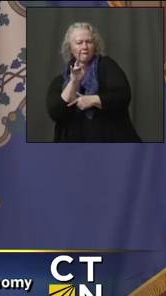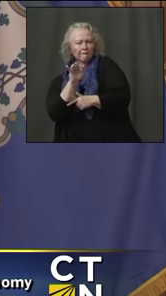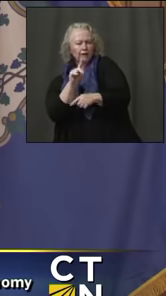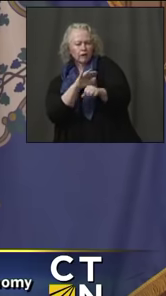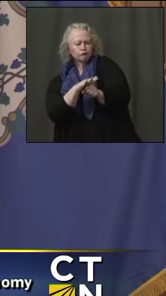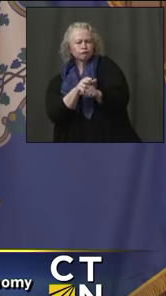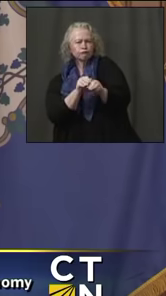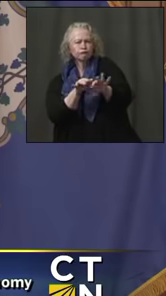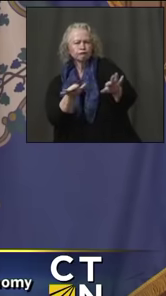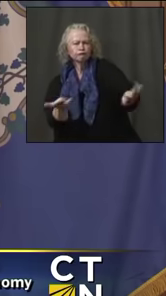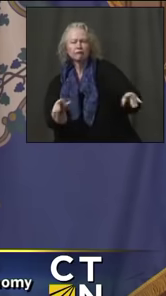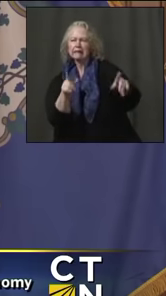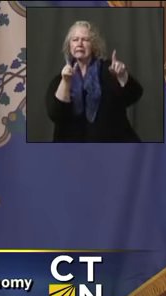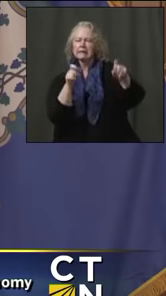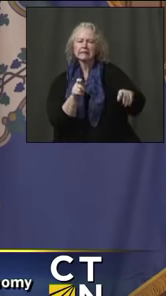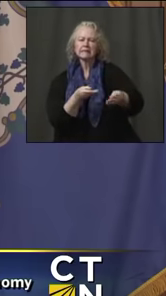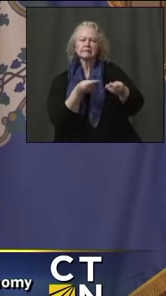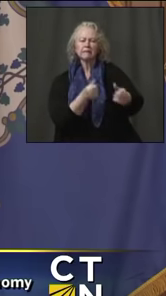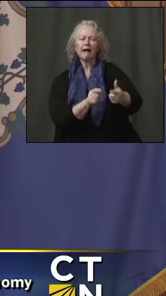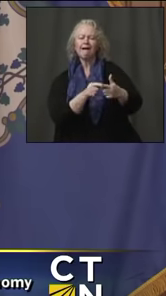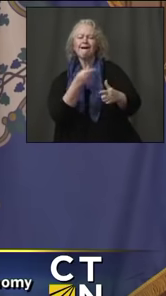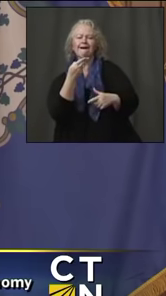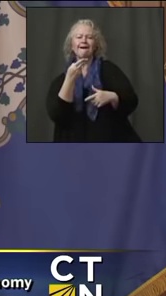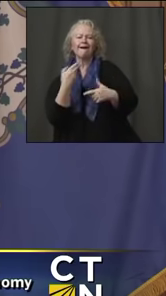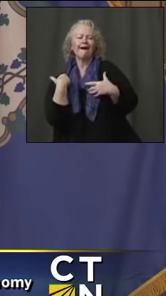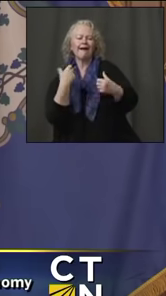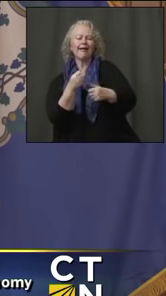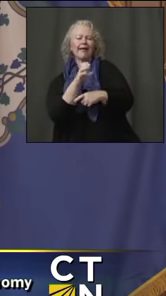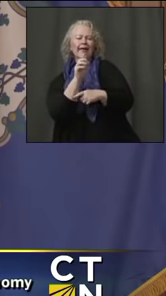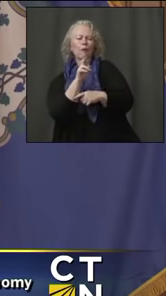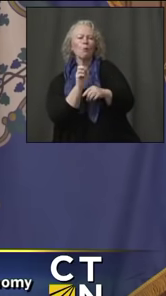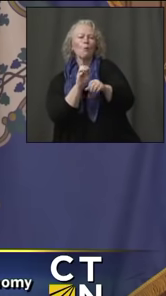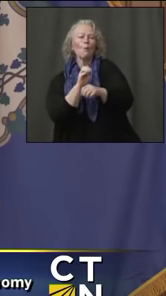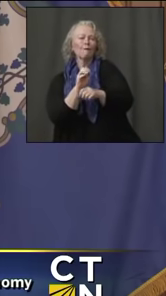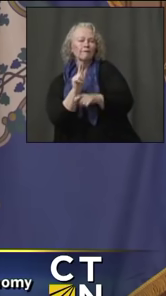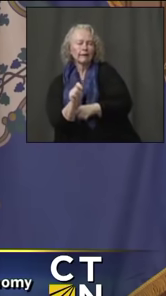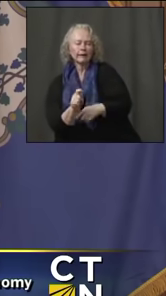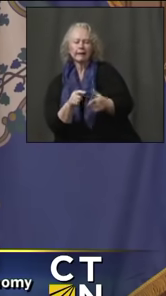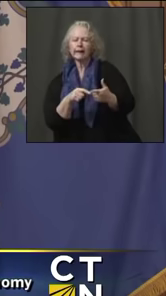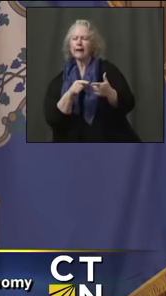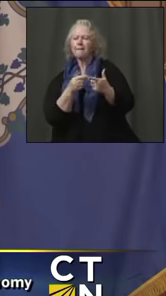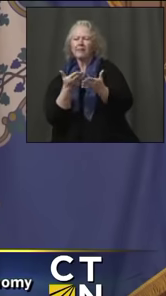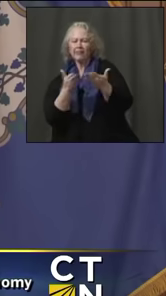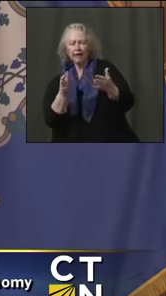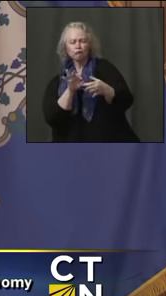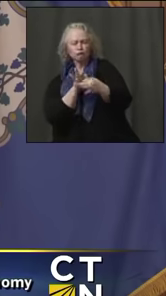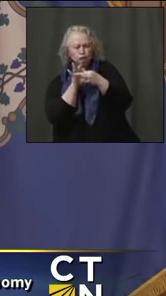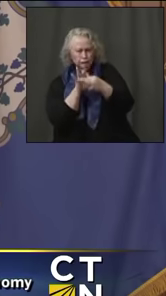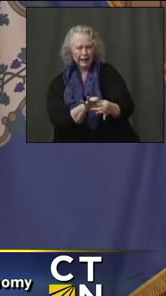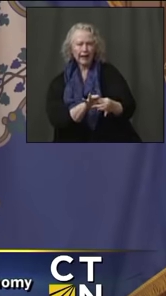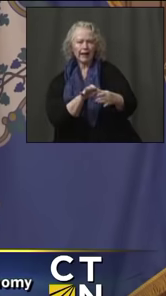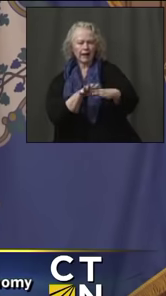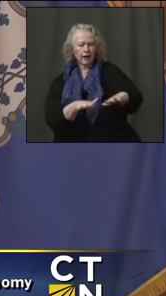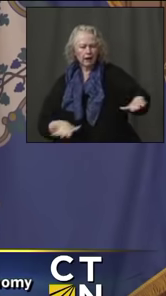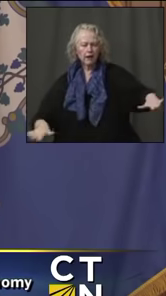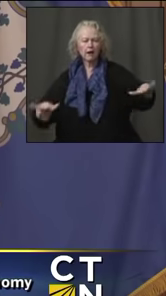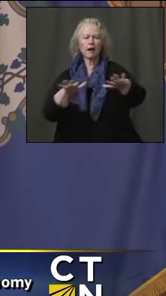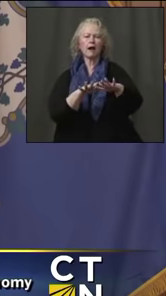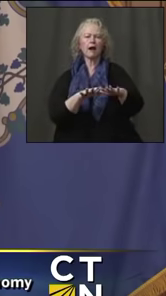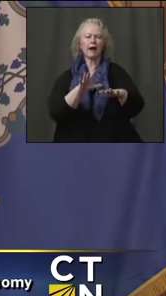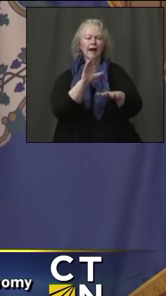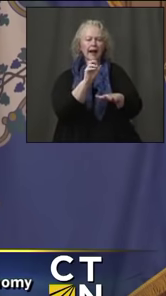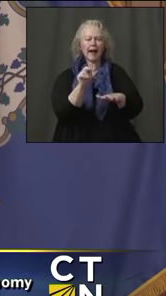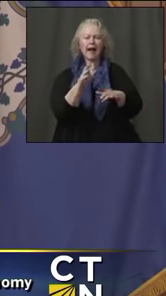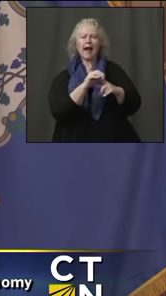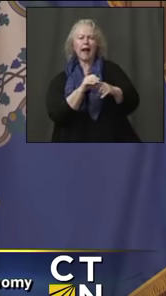expenses, healthcare overtime, a variety of things that are specifically related at the state level and at the local level. As